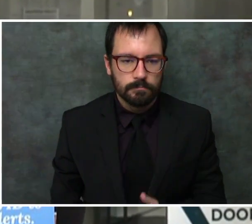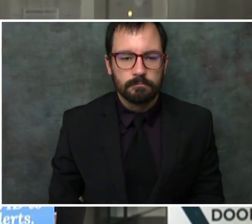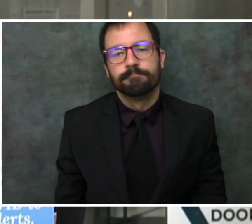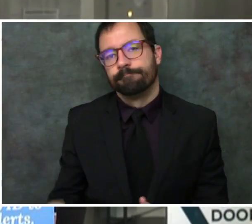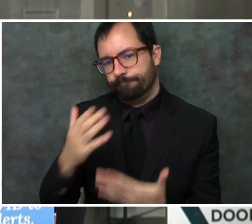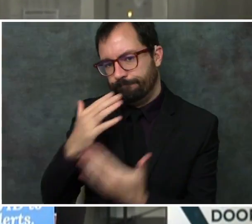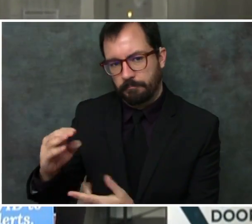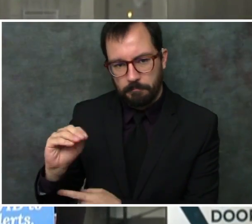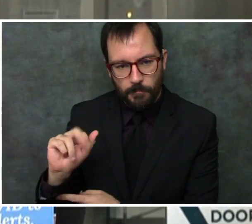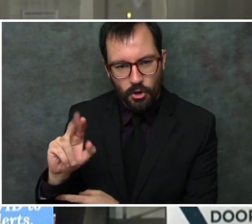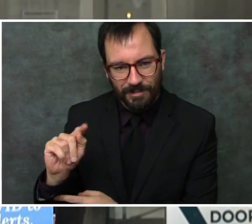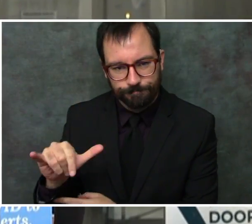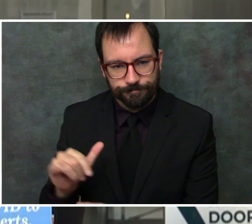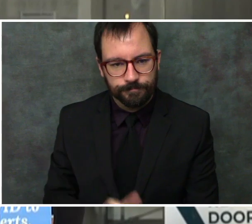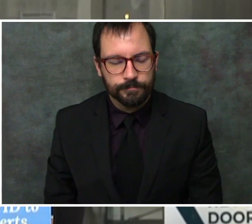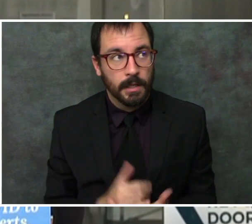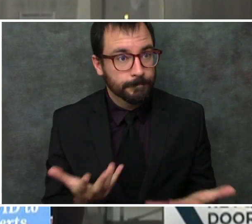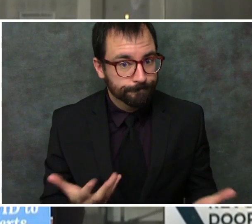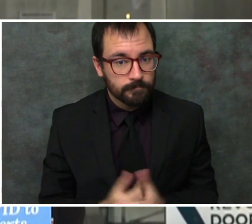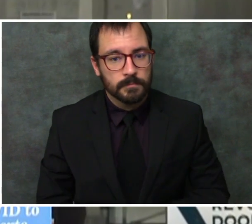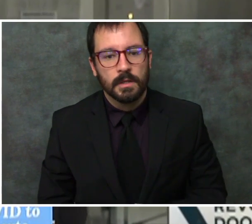Thank you, Marty.